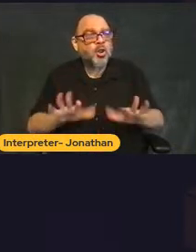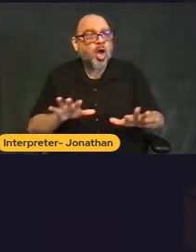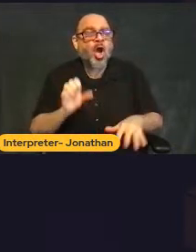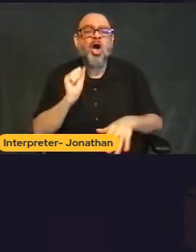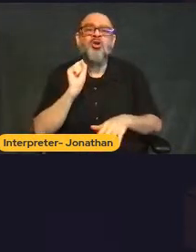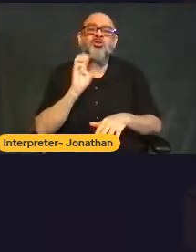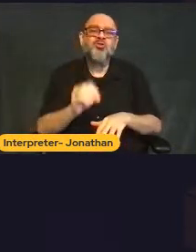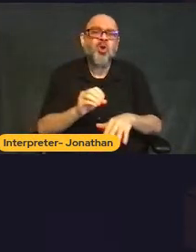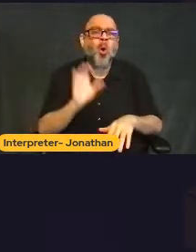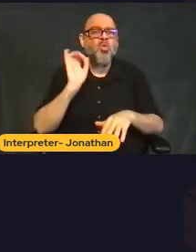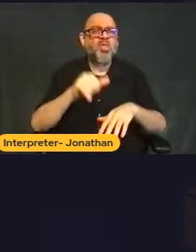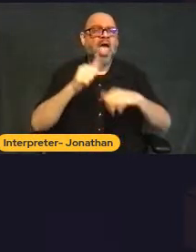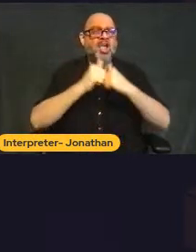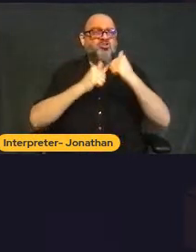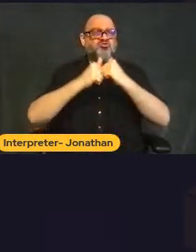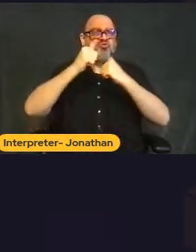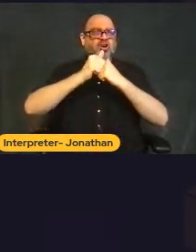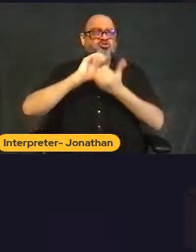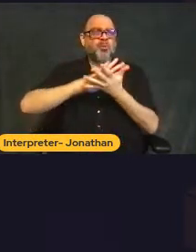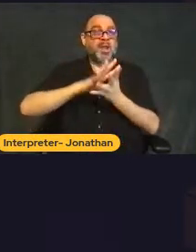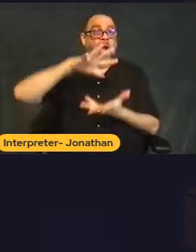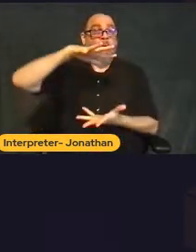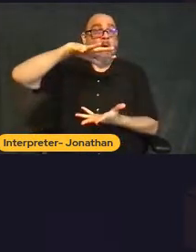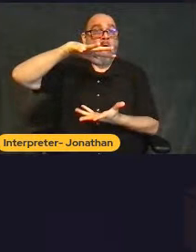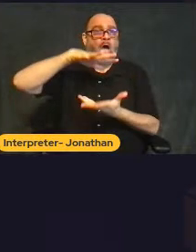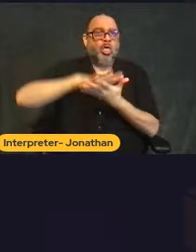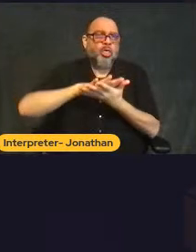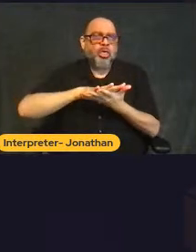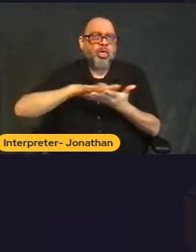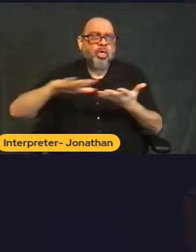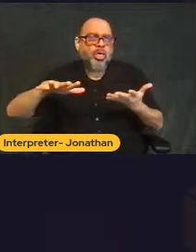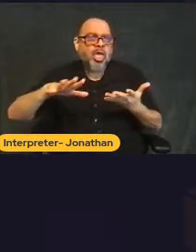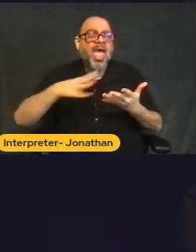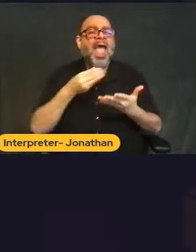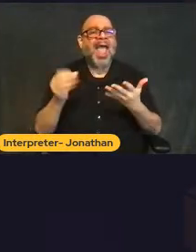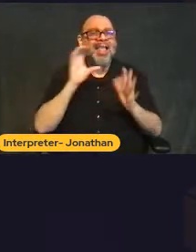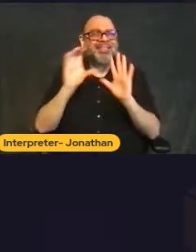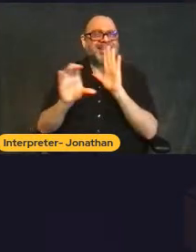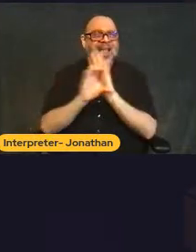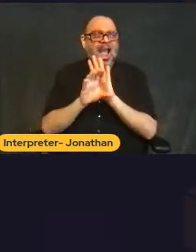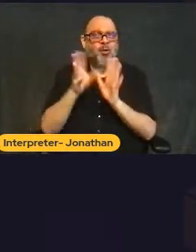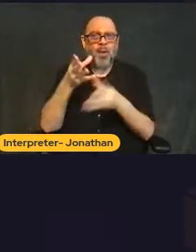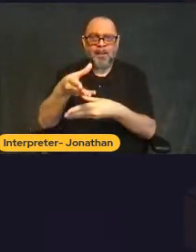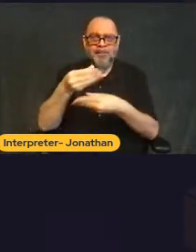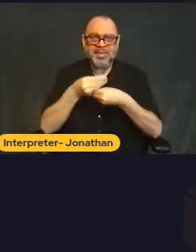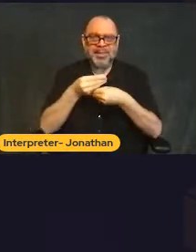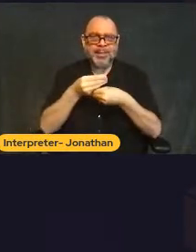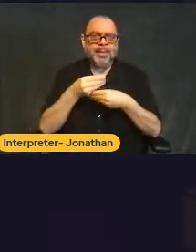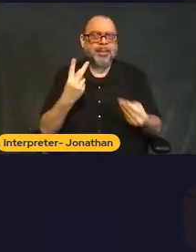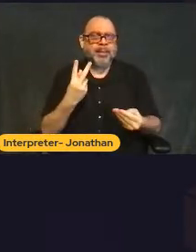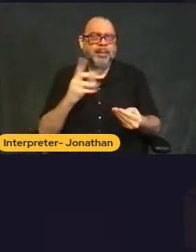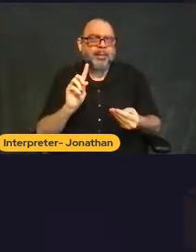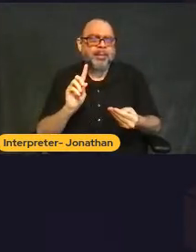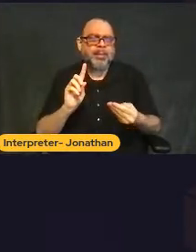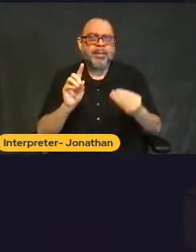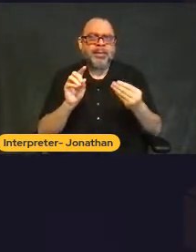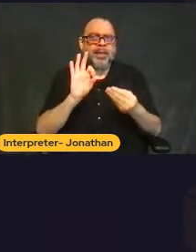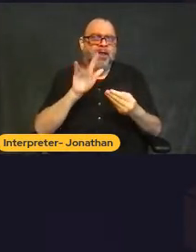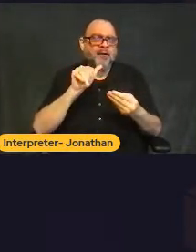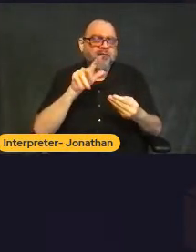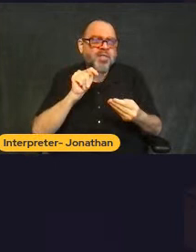flattened, and the diagram that you get is rather flat. So you lose all the topology and the